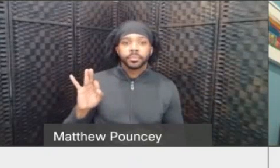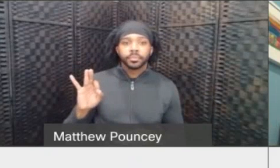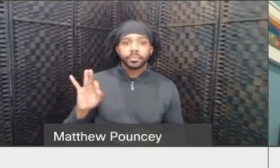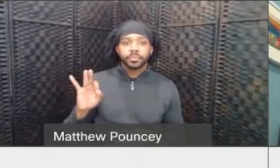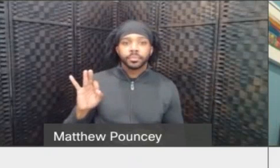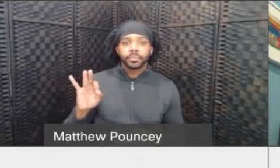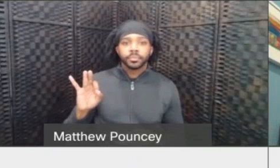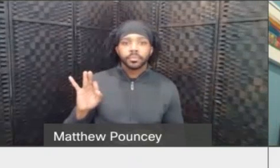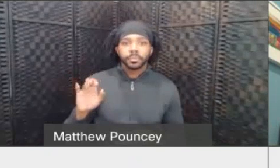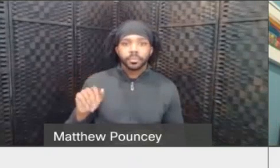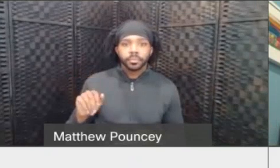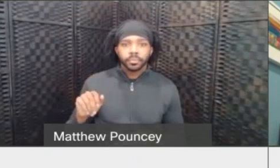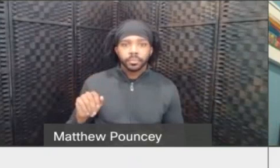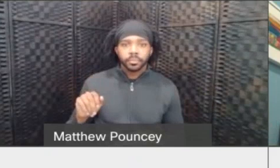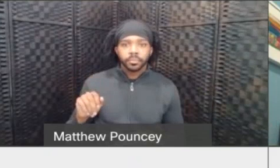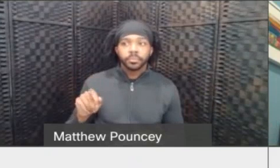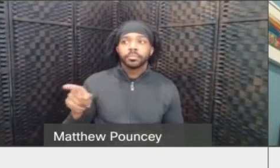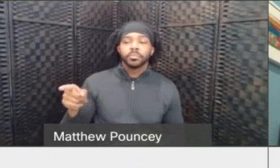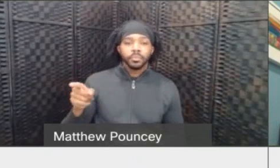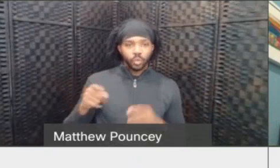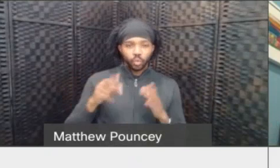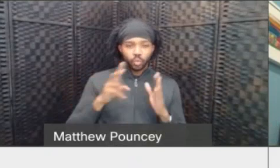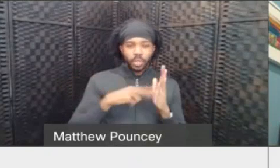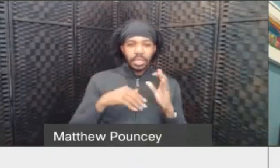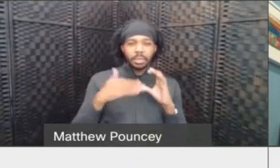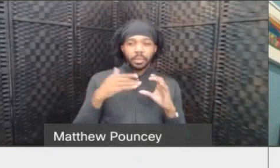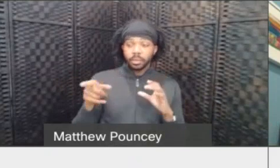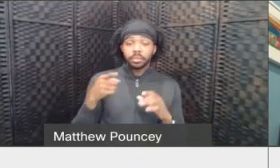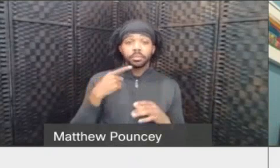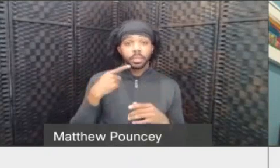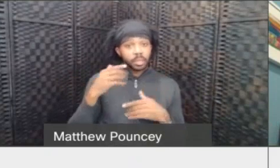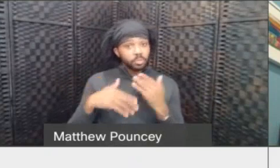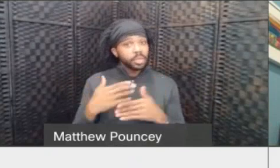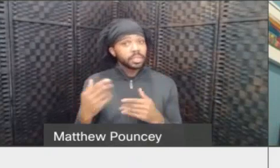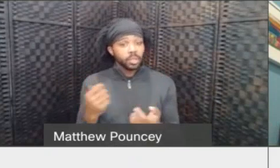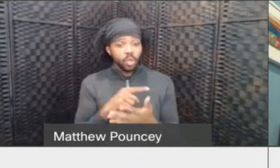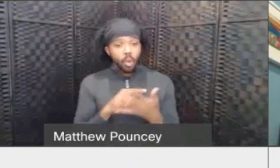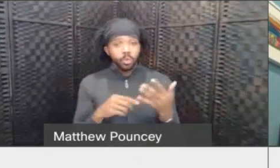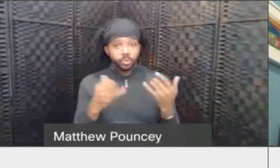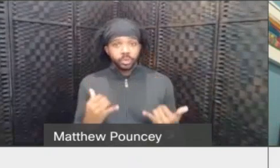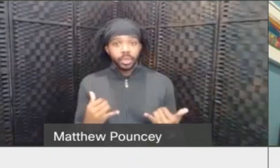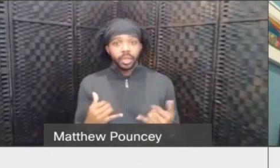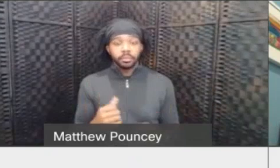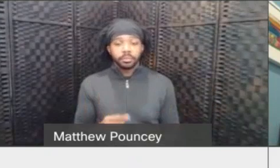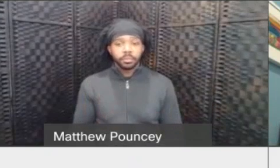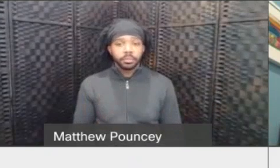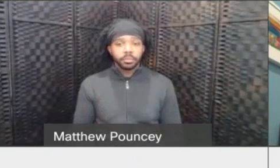his email seemed to say they were doing it today, so that's correct.